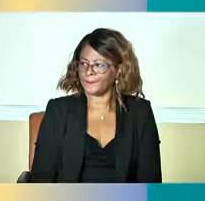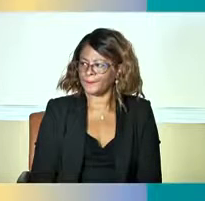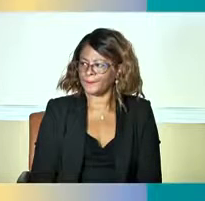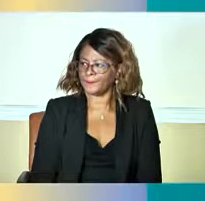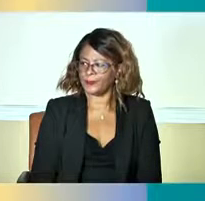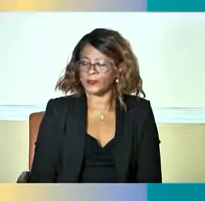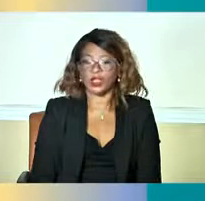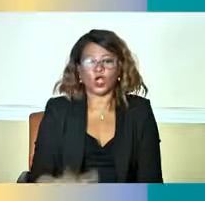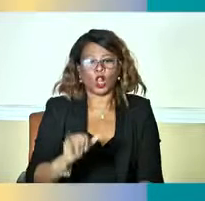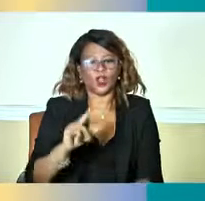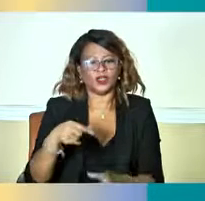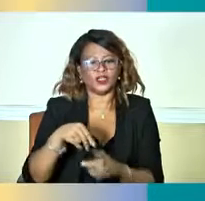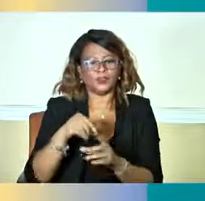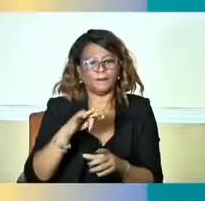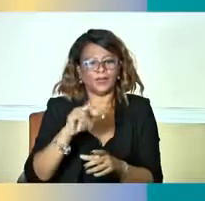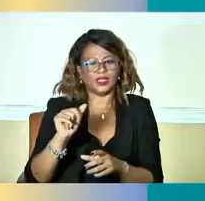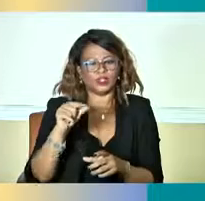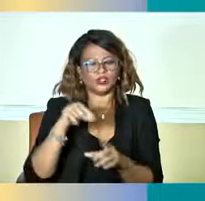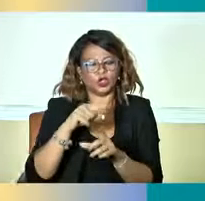Log in to